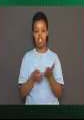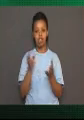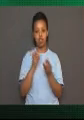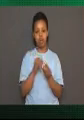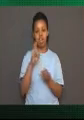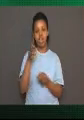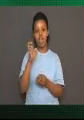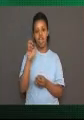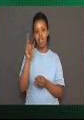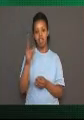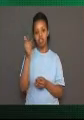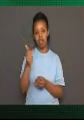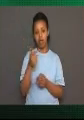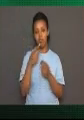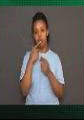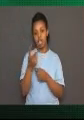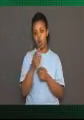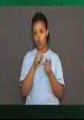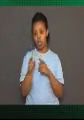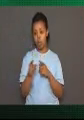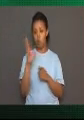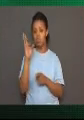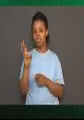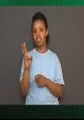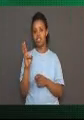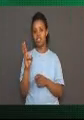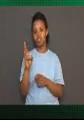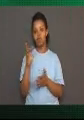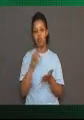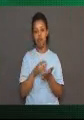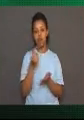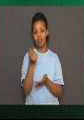hexaploid, which has 6 sets.